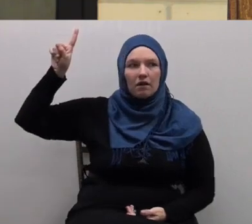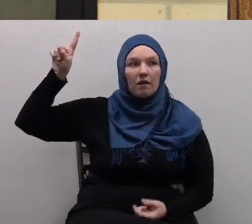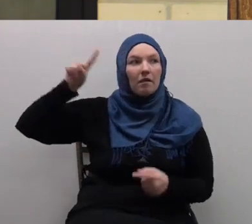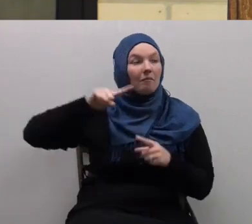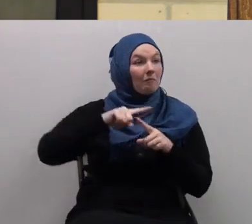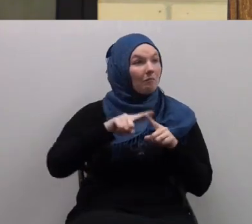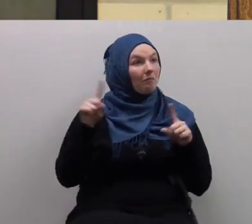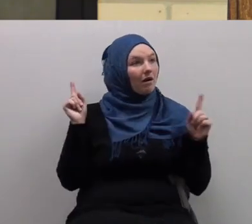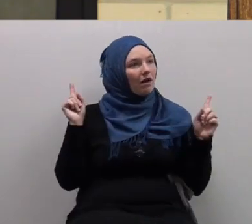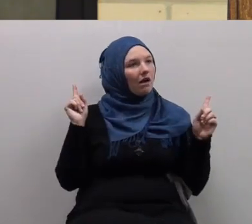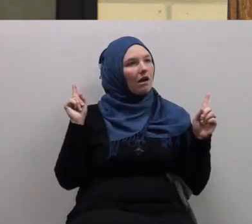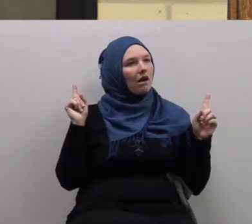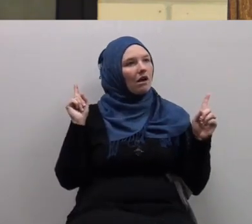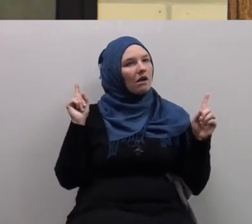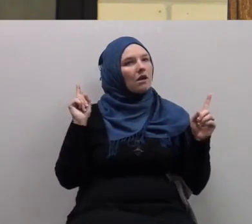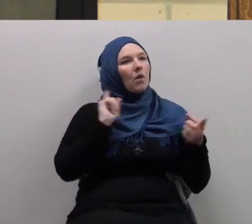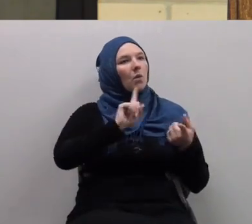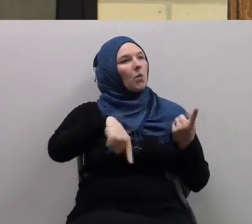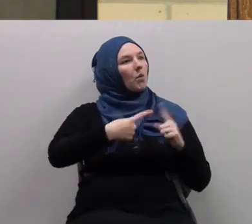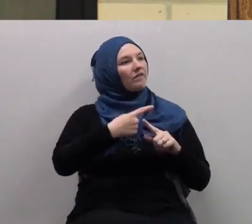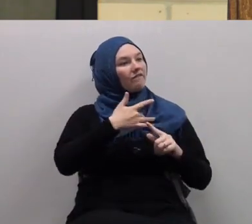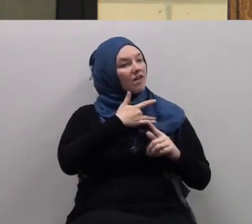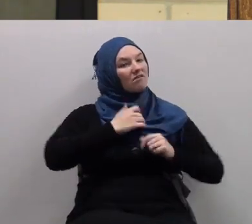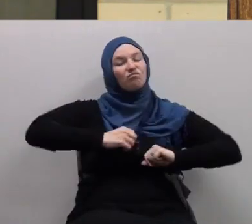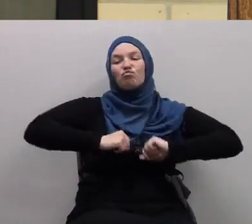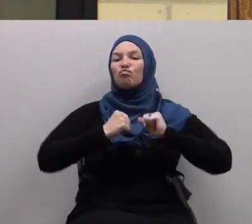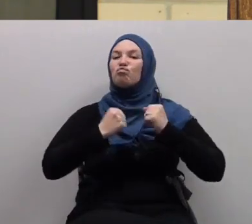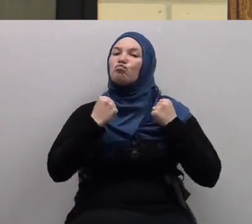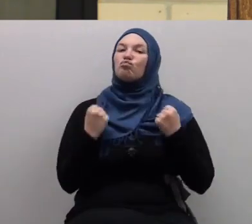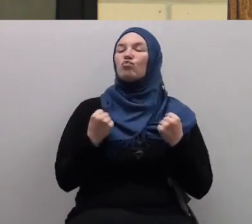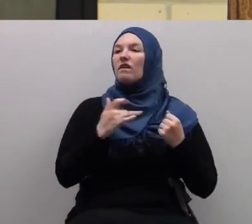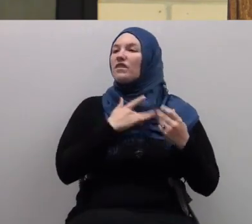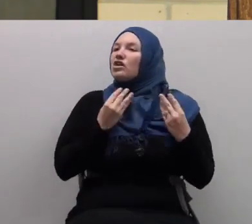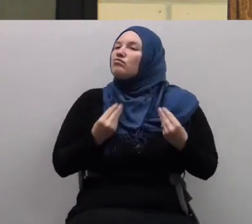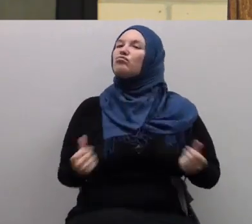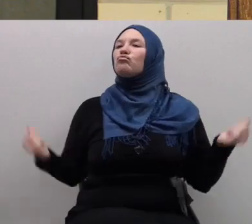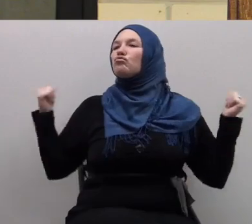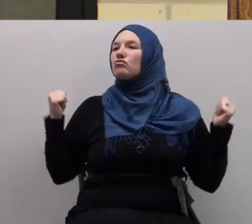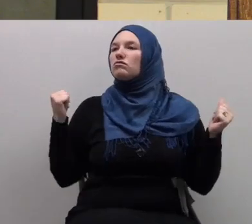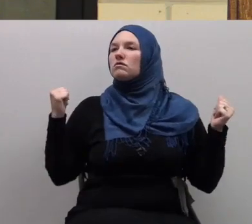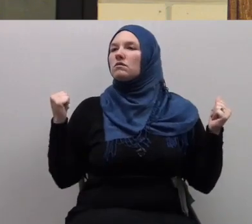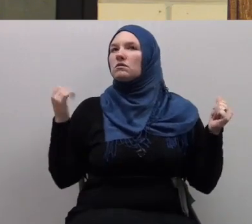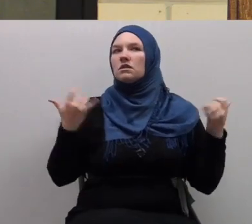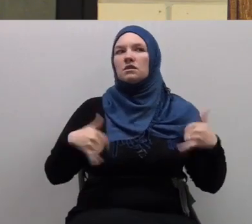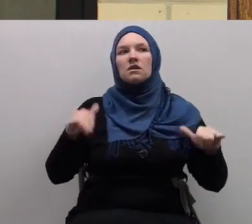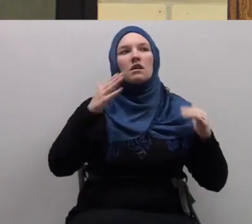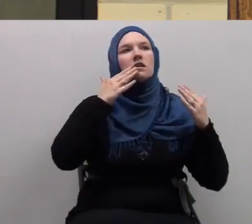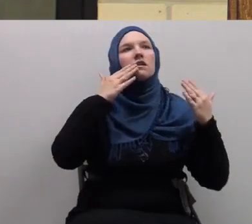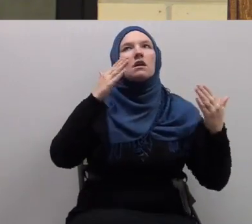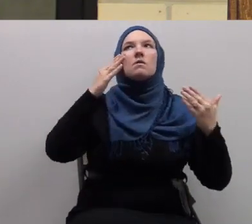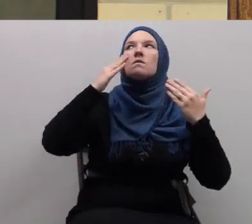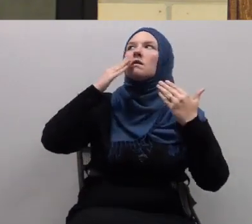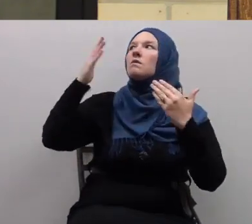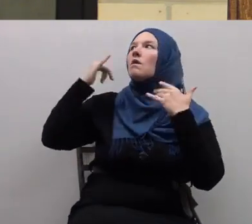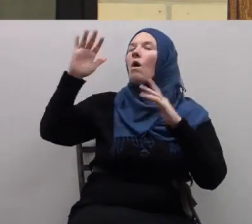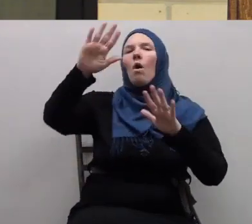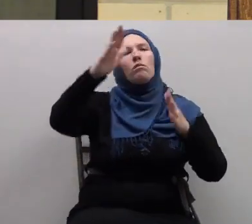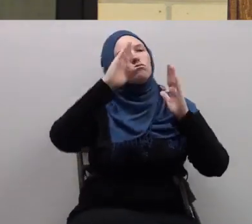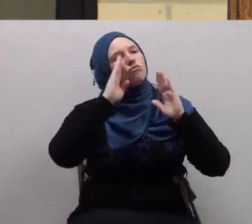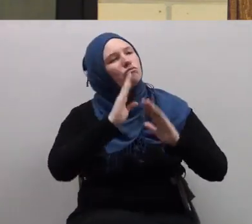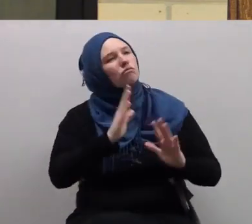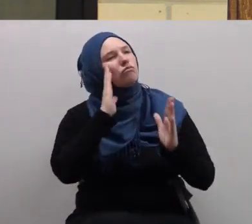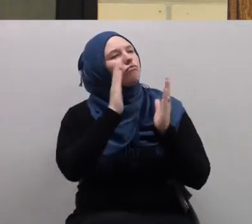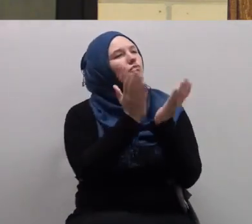But do we do the same when we feel we are already cured, the treatment is working, the disease